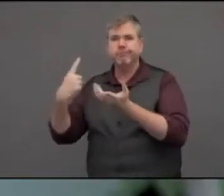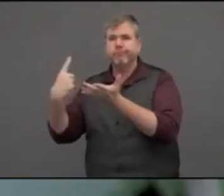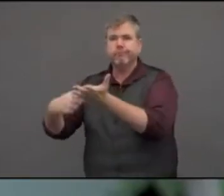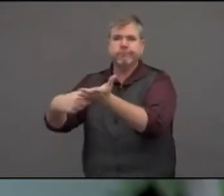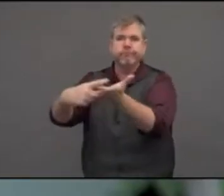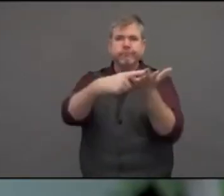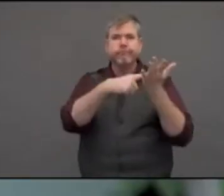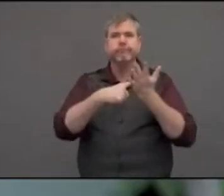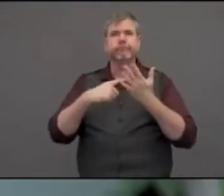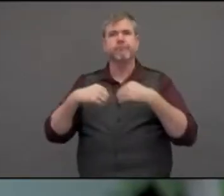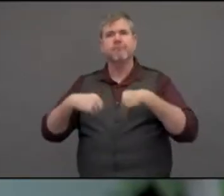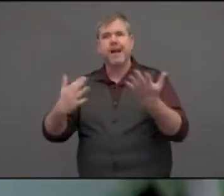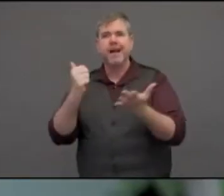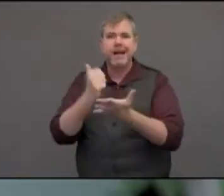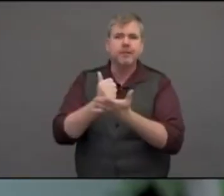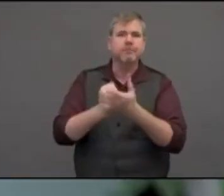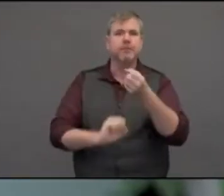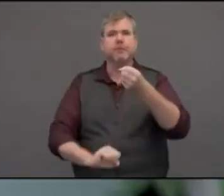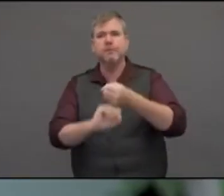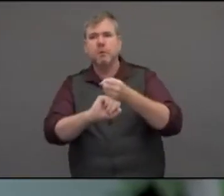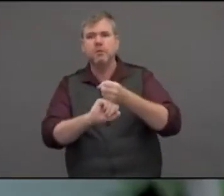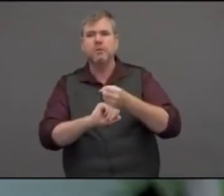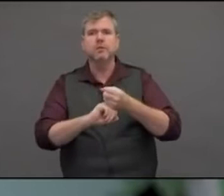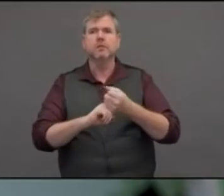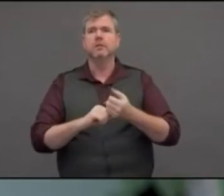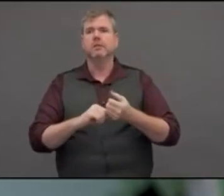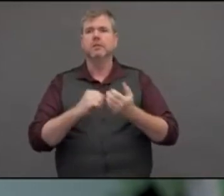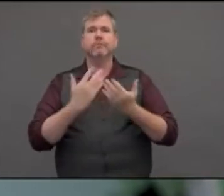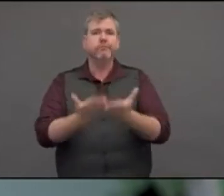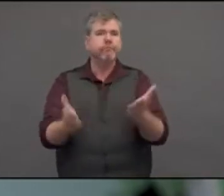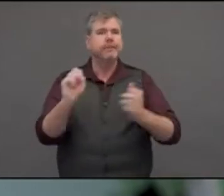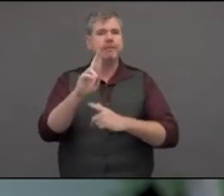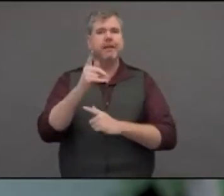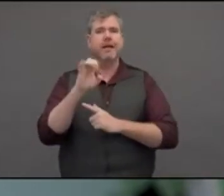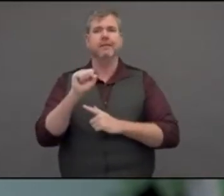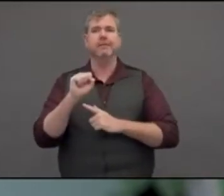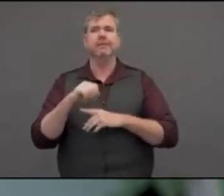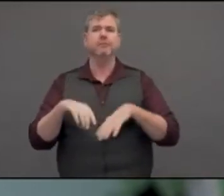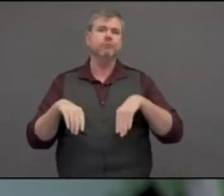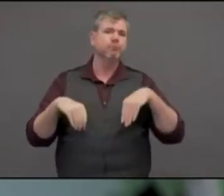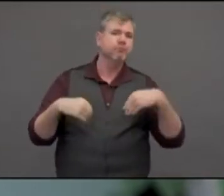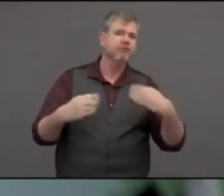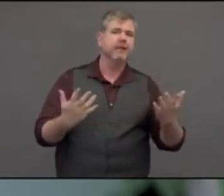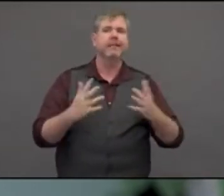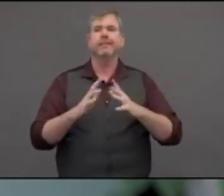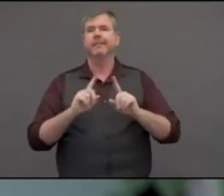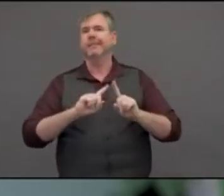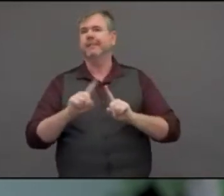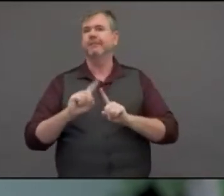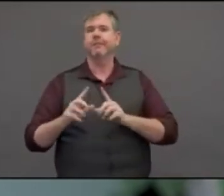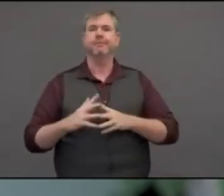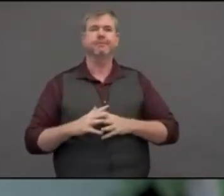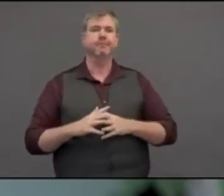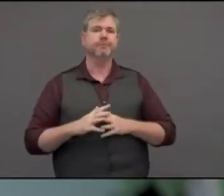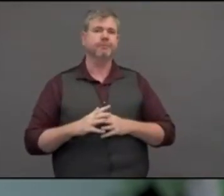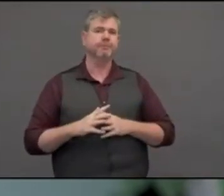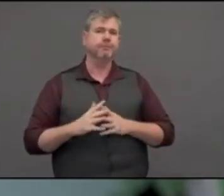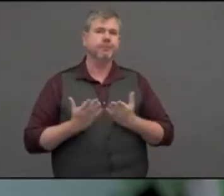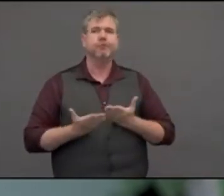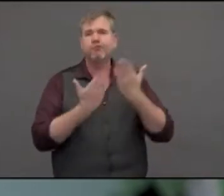with supply chains, to help with providing recommendations. And the Public Health Department from the beginning has been pushing